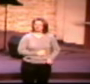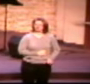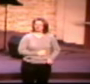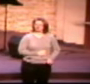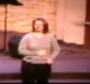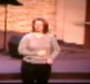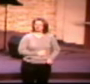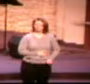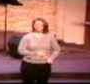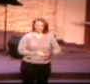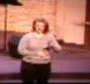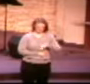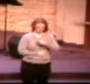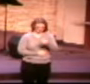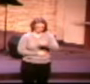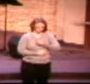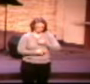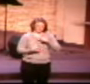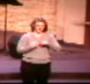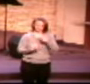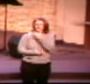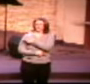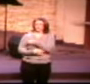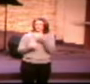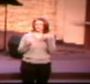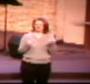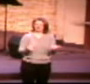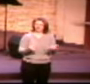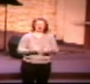give ourselves to you this day.